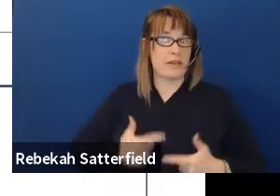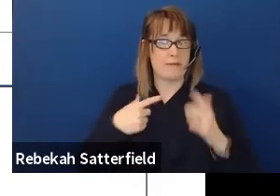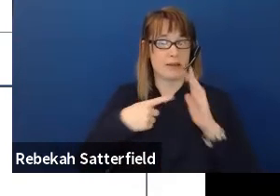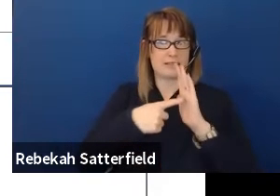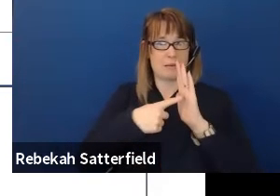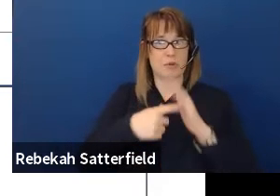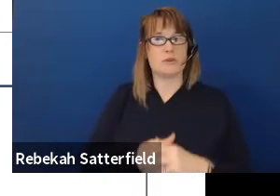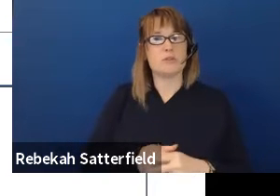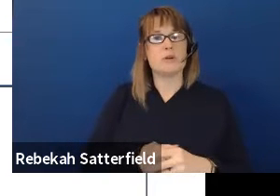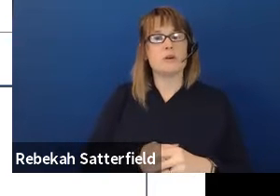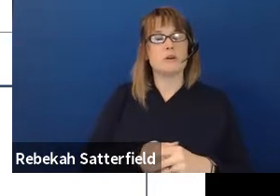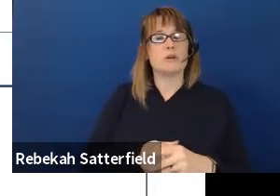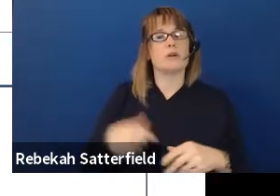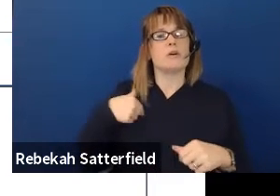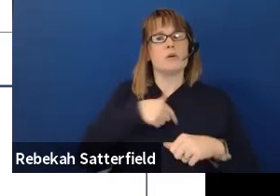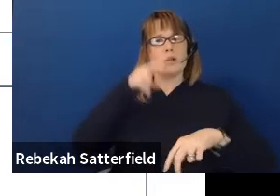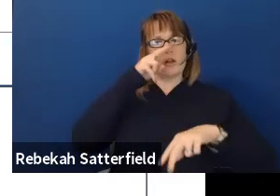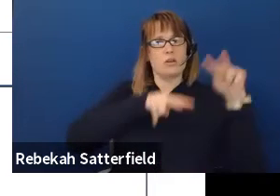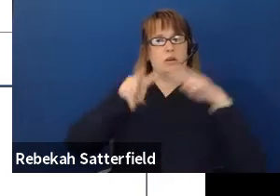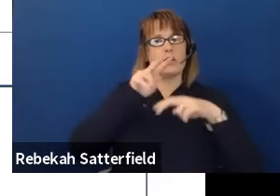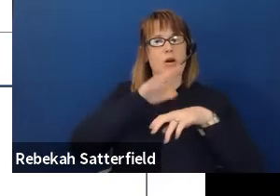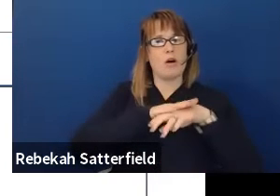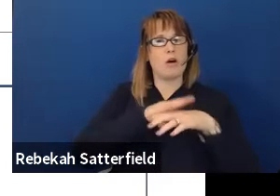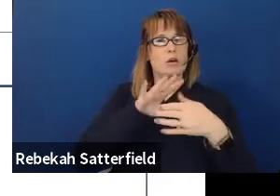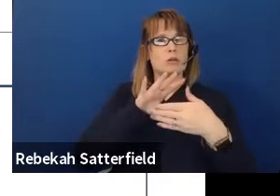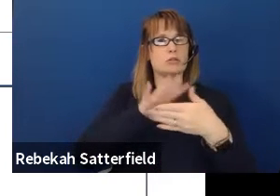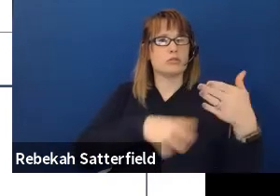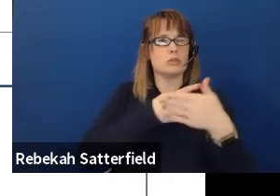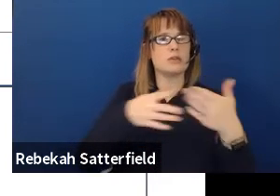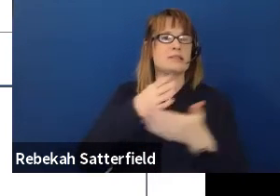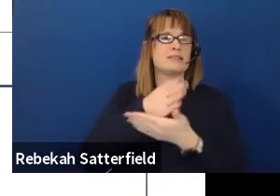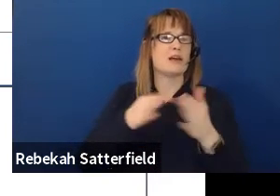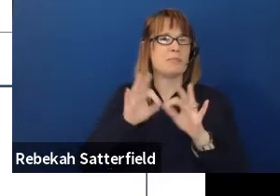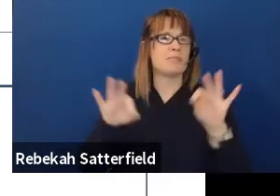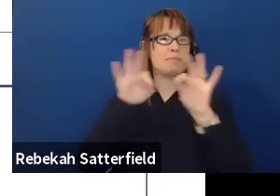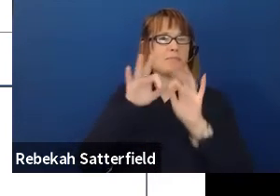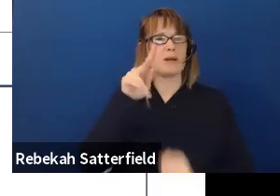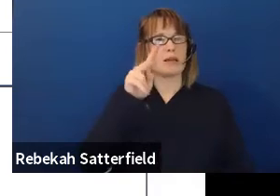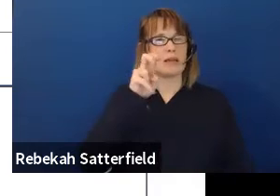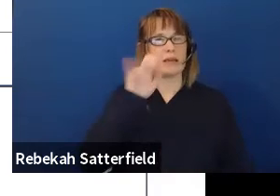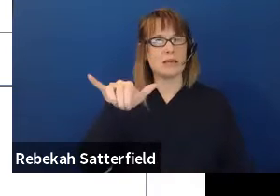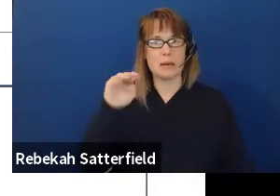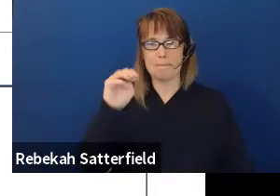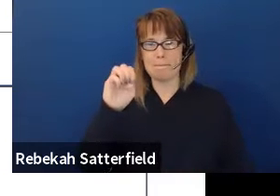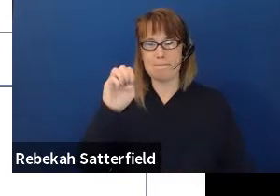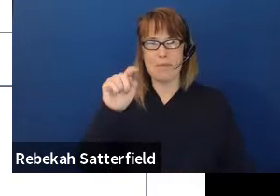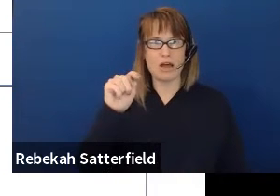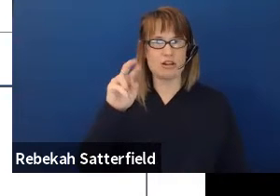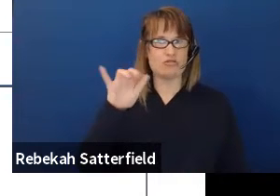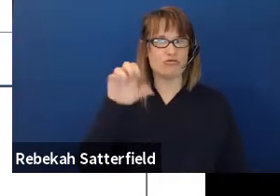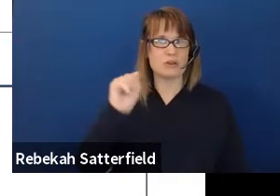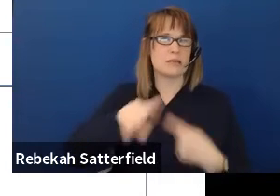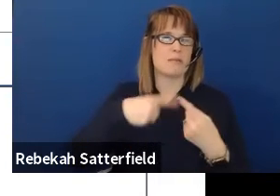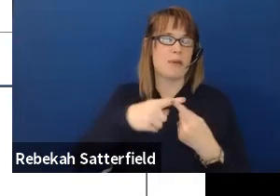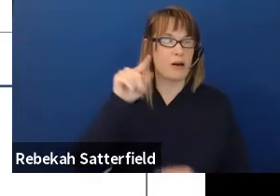So what you're looking at on the screen is just some key metrics on how virtual care and telehealth, helps in